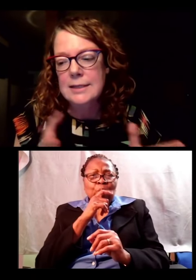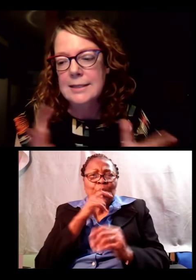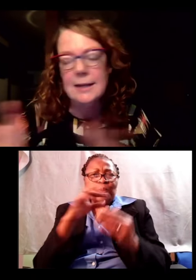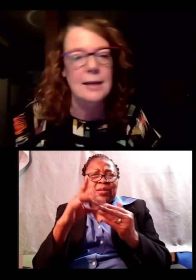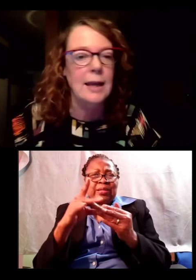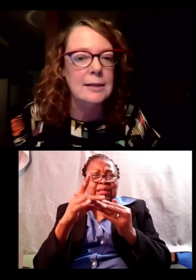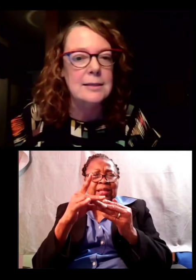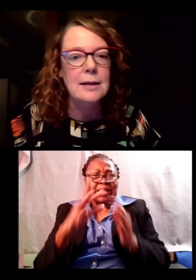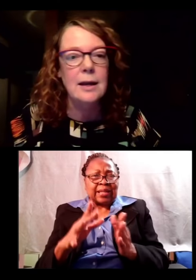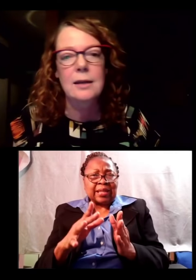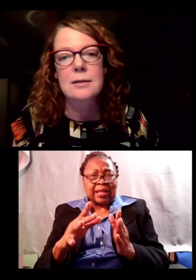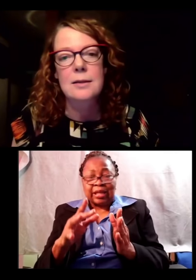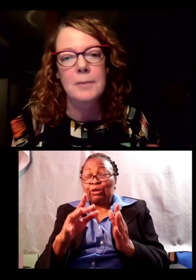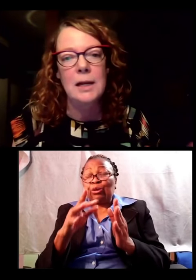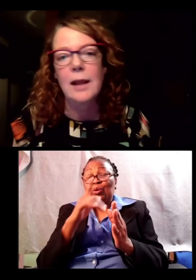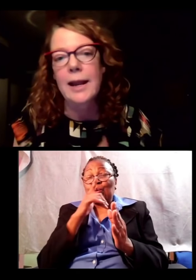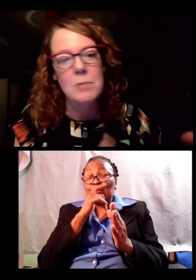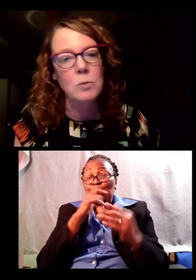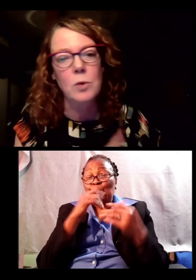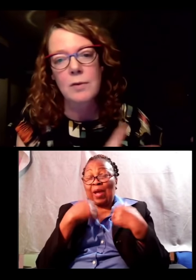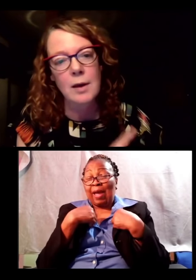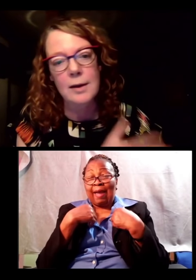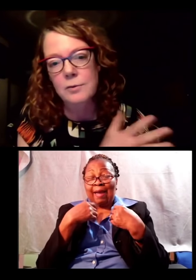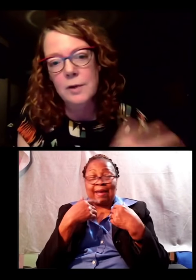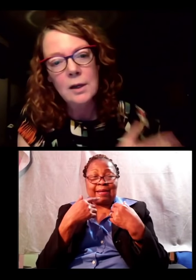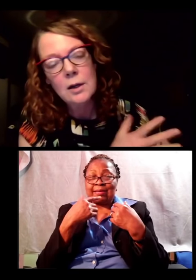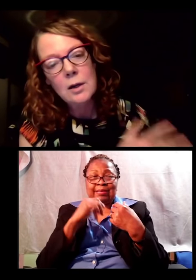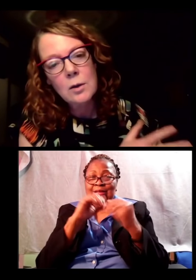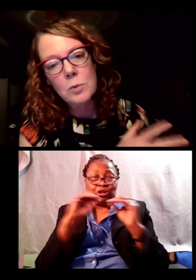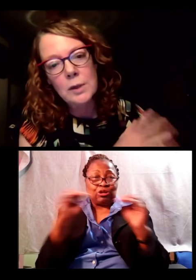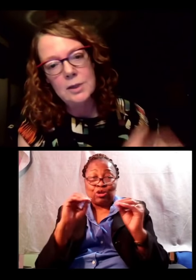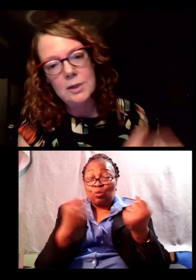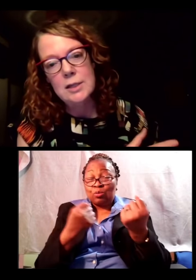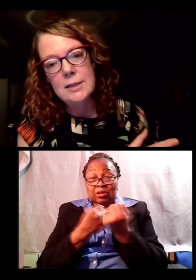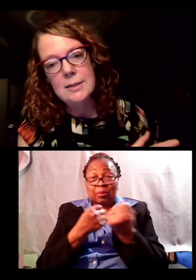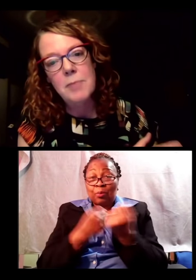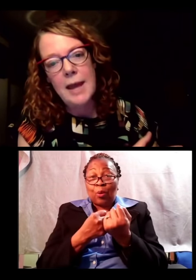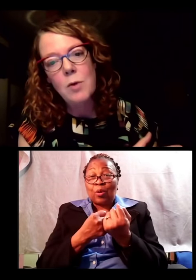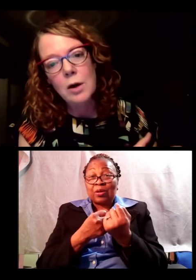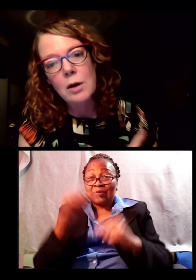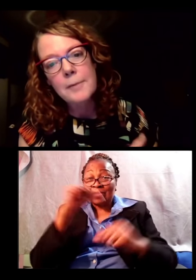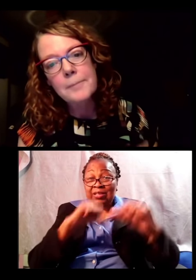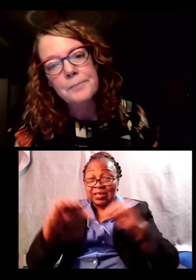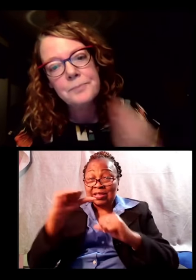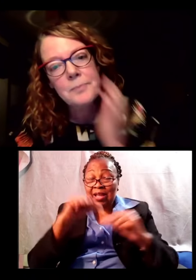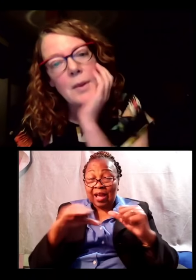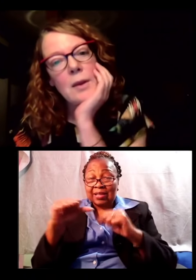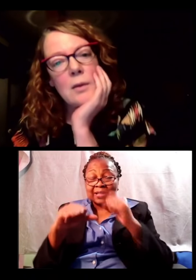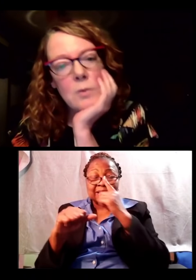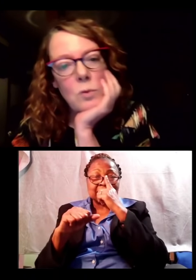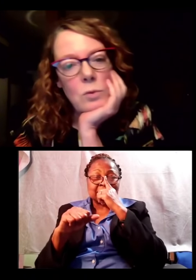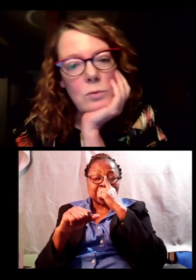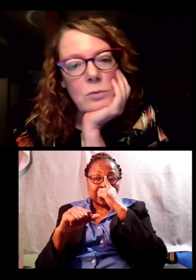kind of a stance against science, an alignment with a kind of religious power?